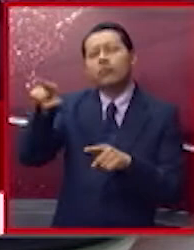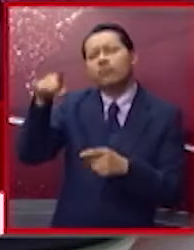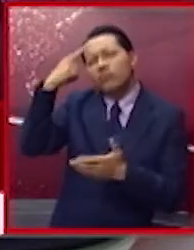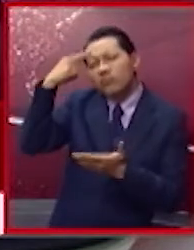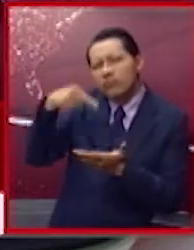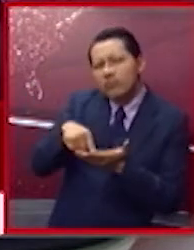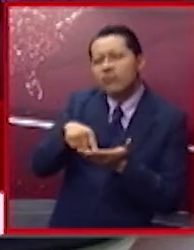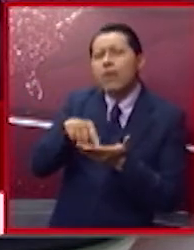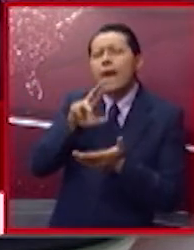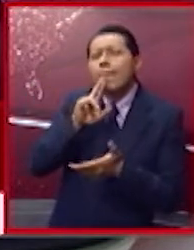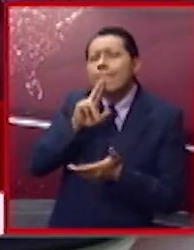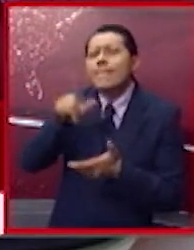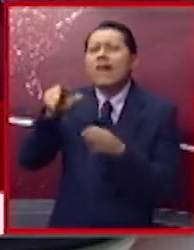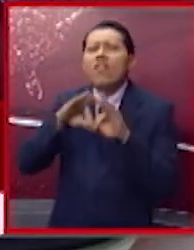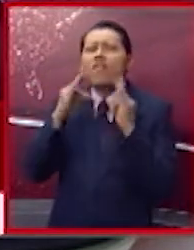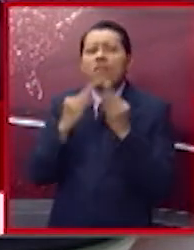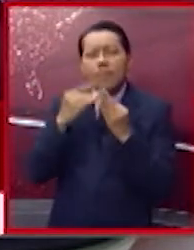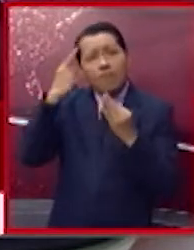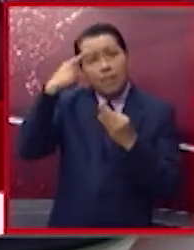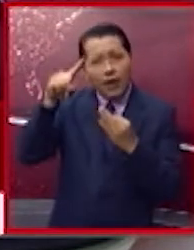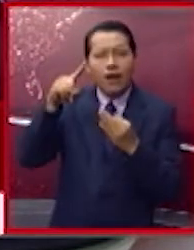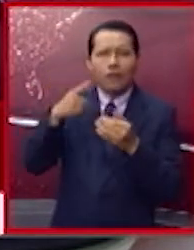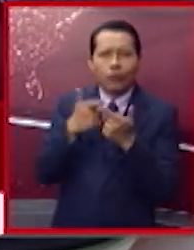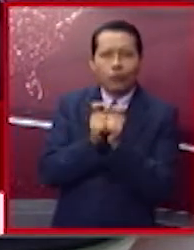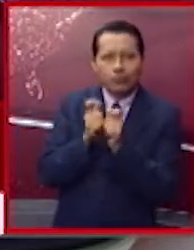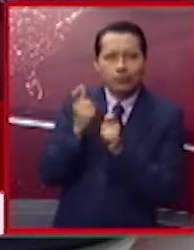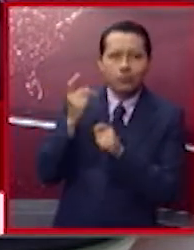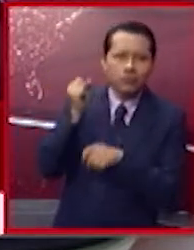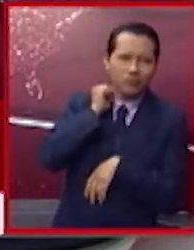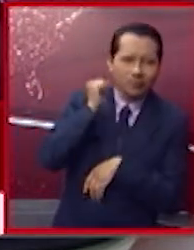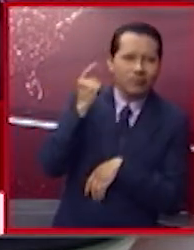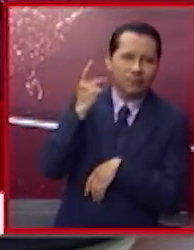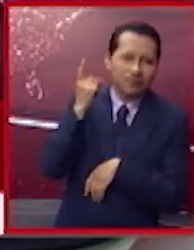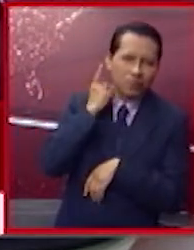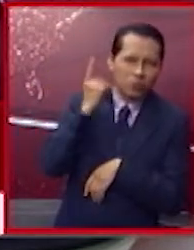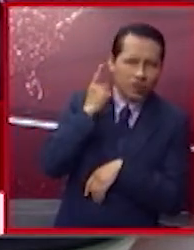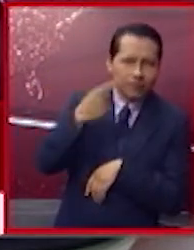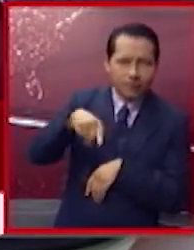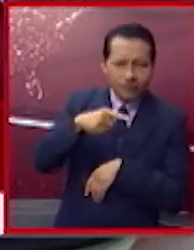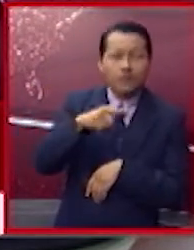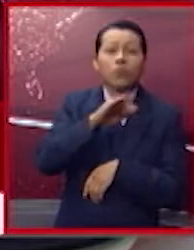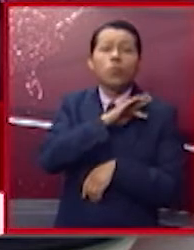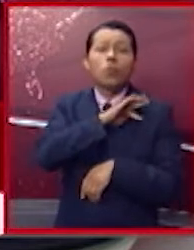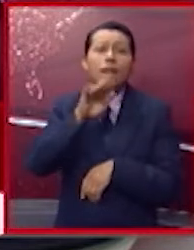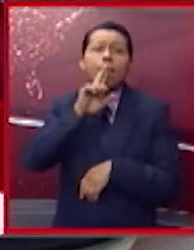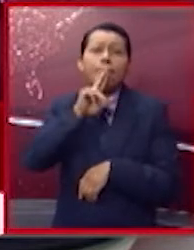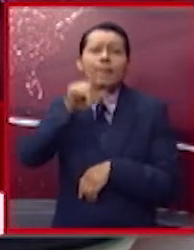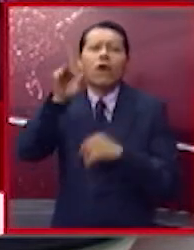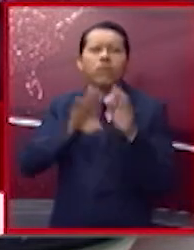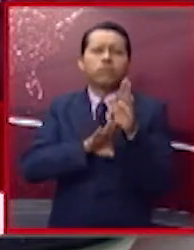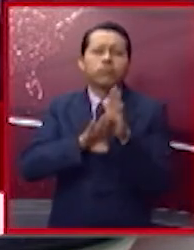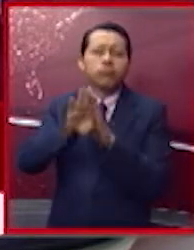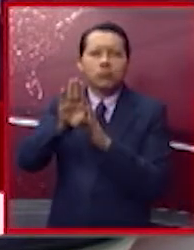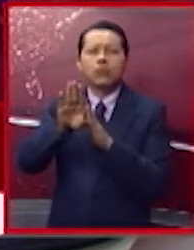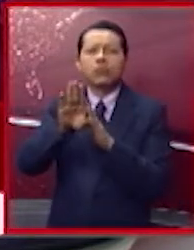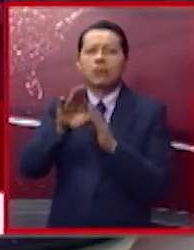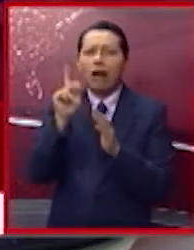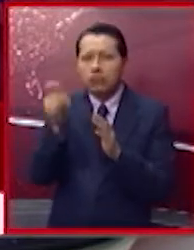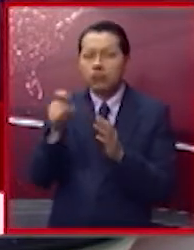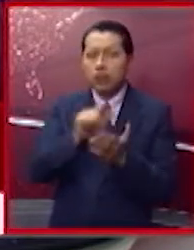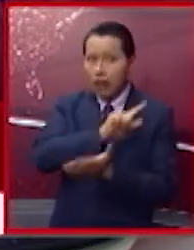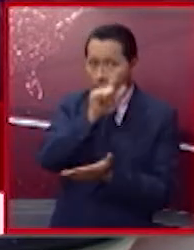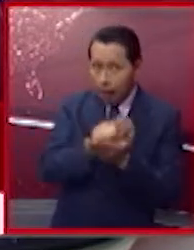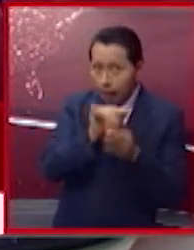to think about people, to think about global economy, to take to make good laws and good